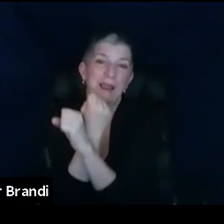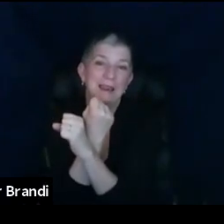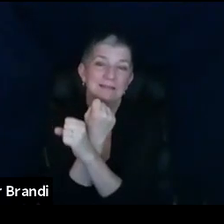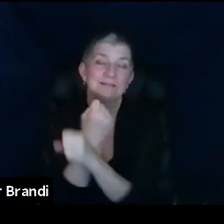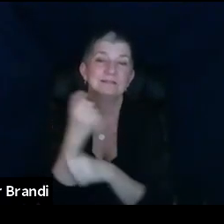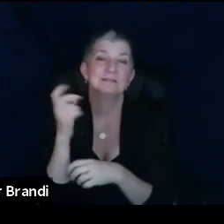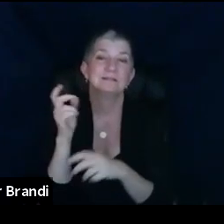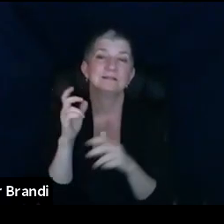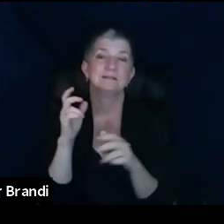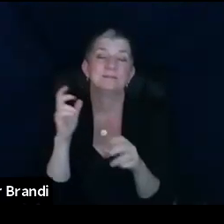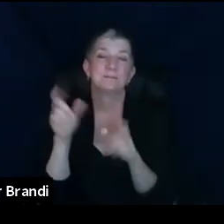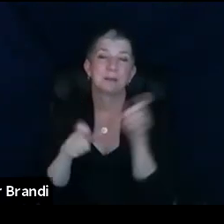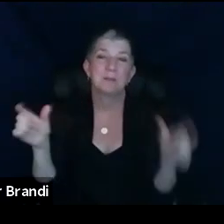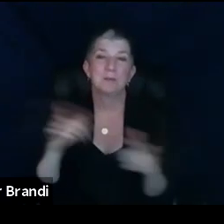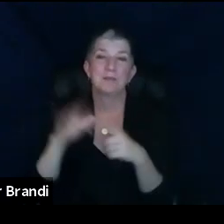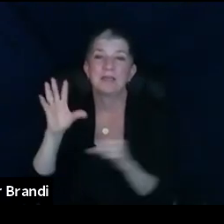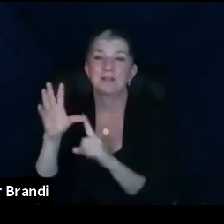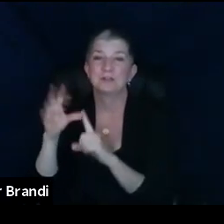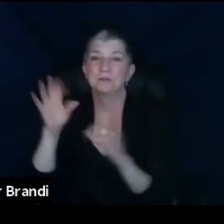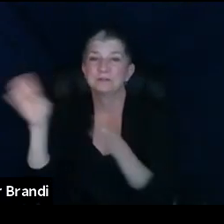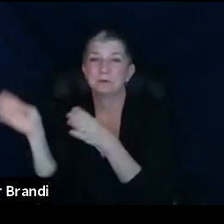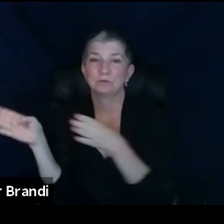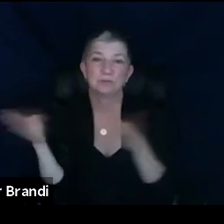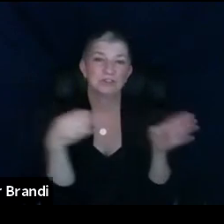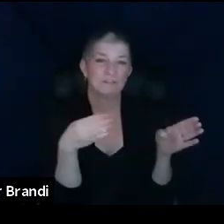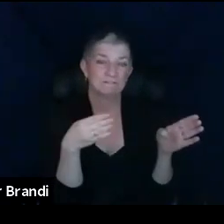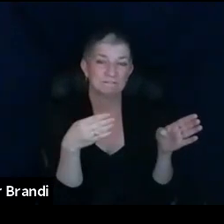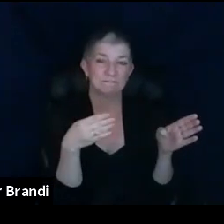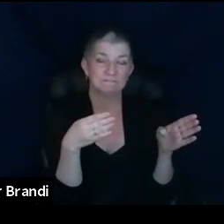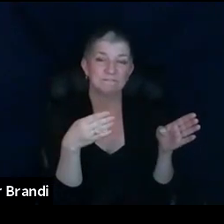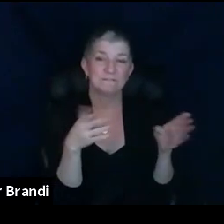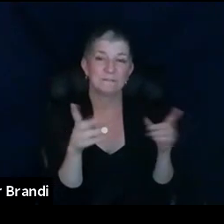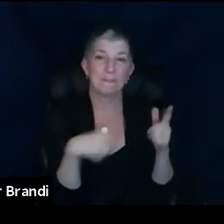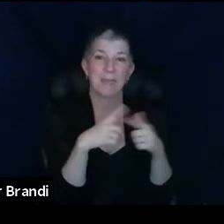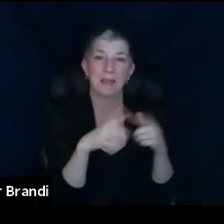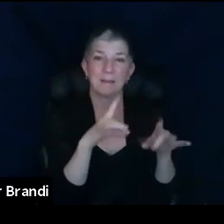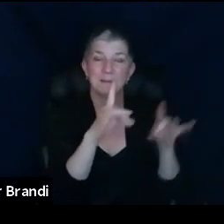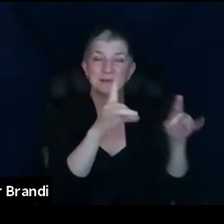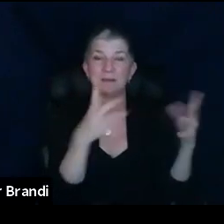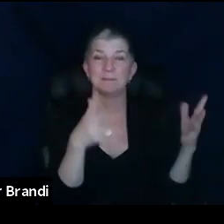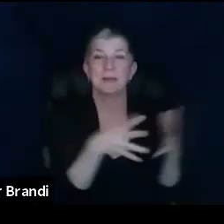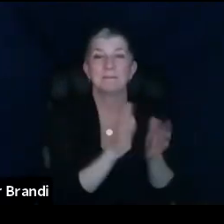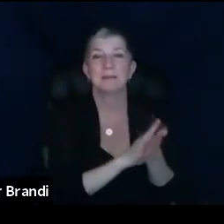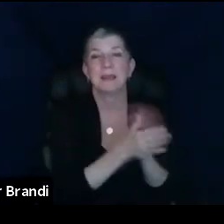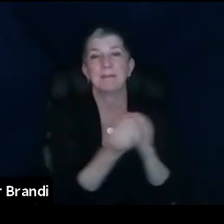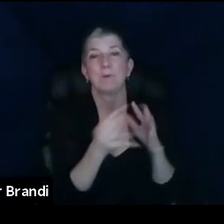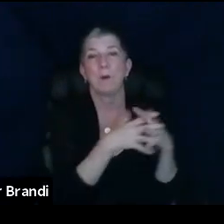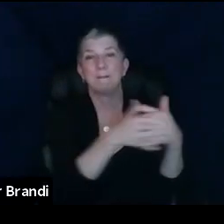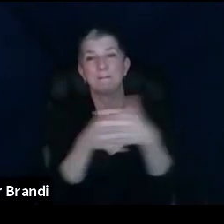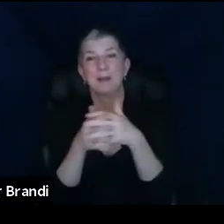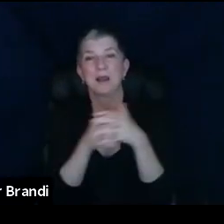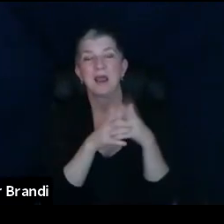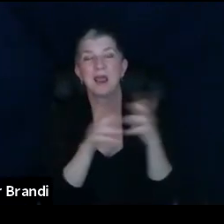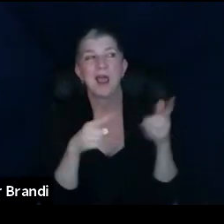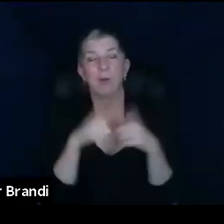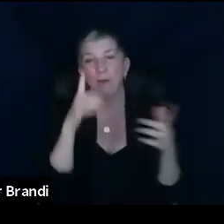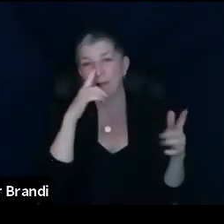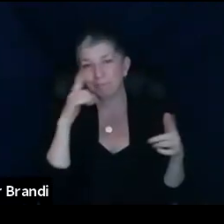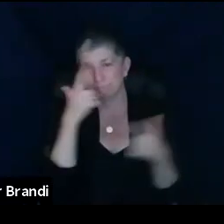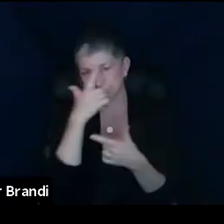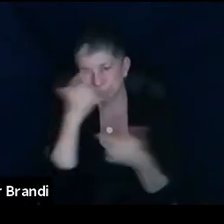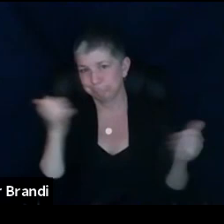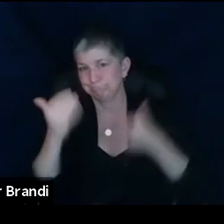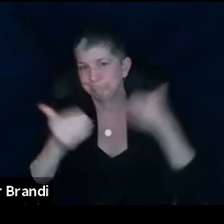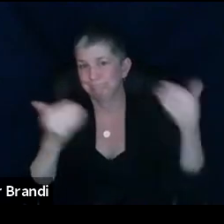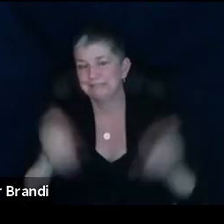took this cultural shift that then got picked up and Americanized, and we kind of ran and did our own thing with it as well. So